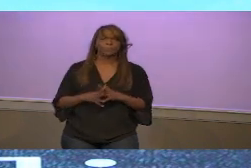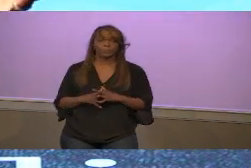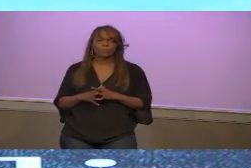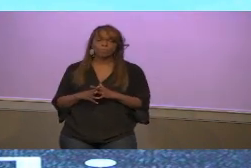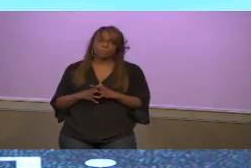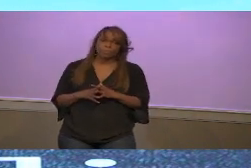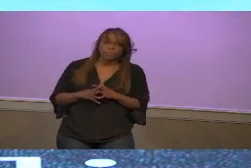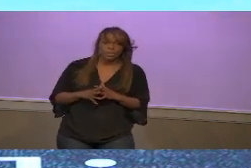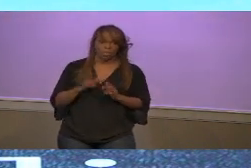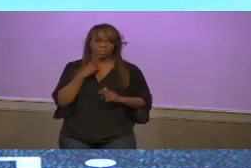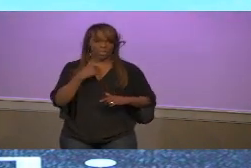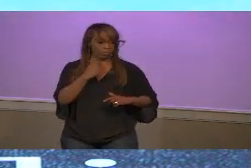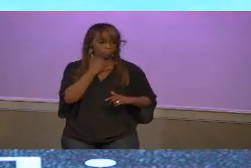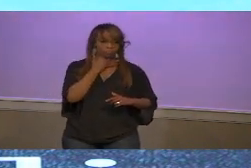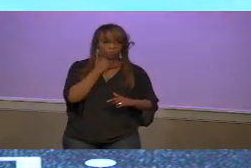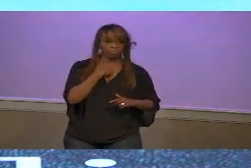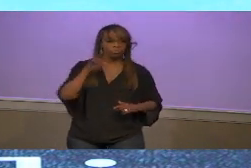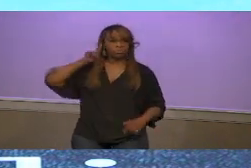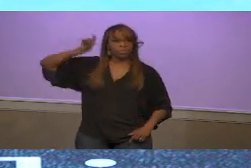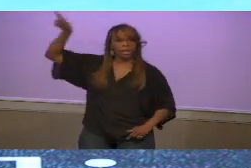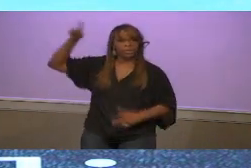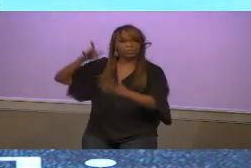I mean, if you think I'm wrong, just ask Jesus.